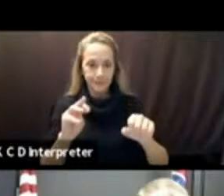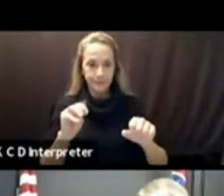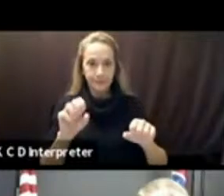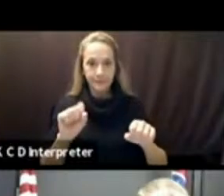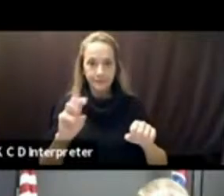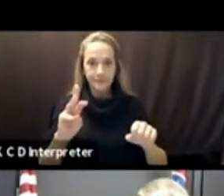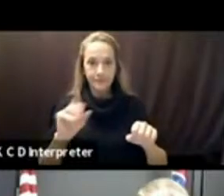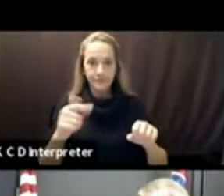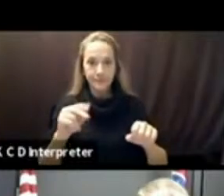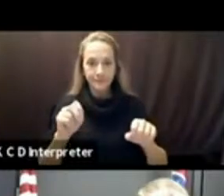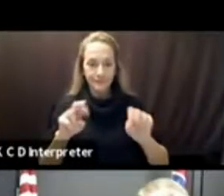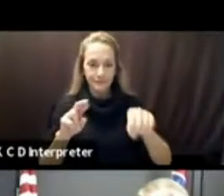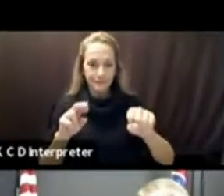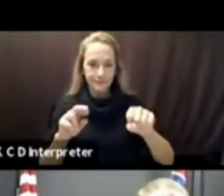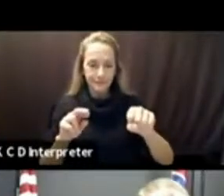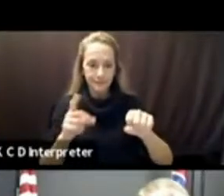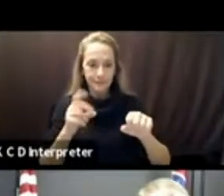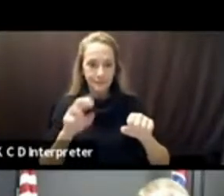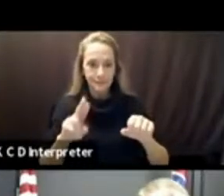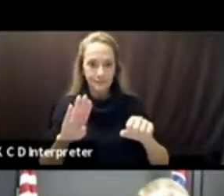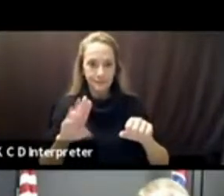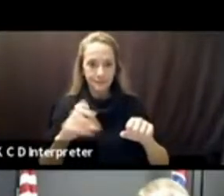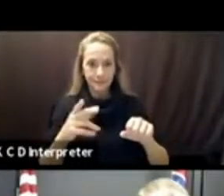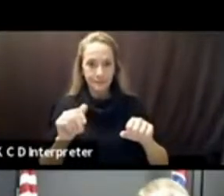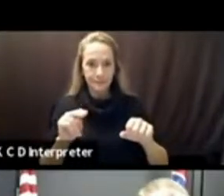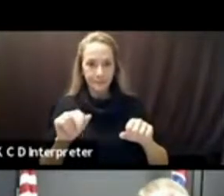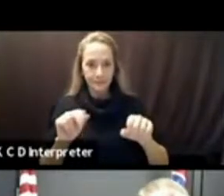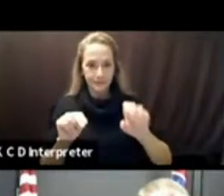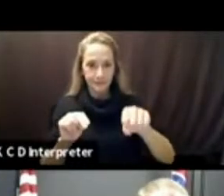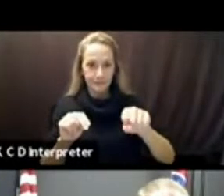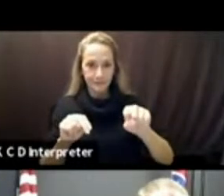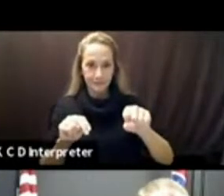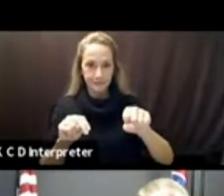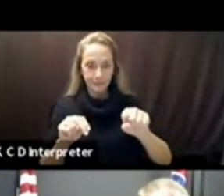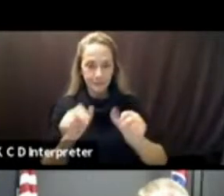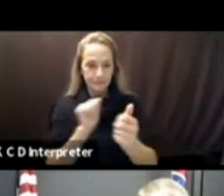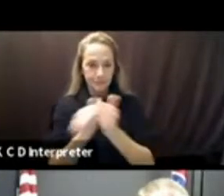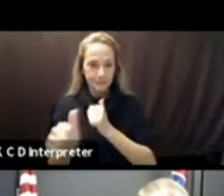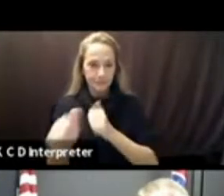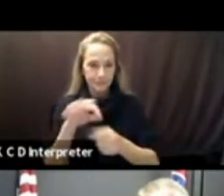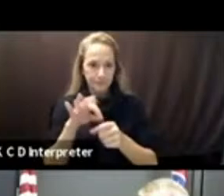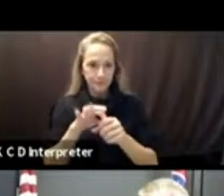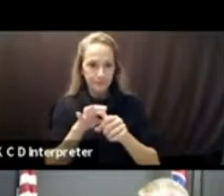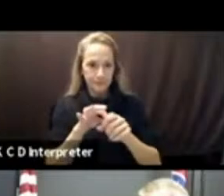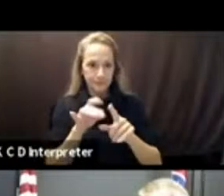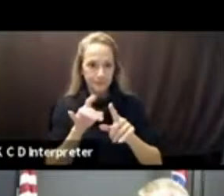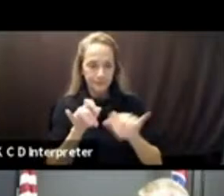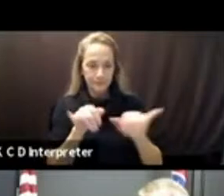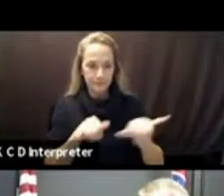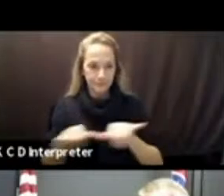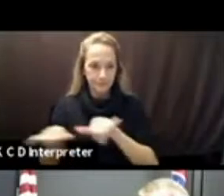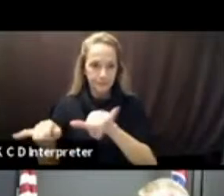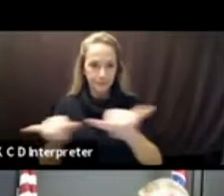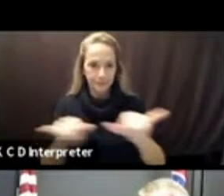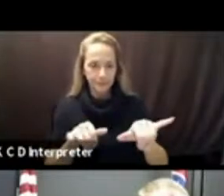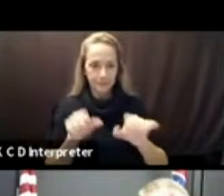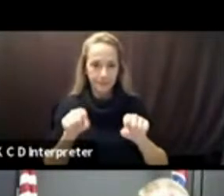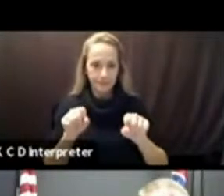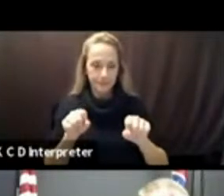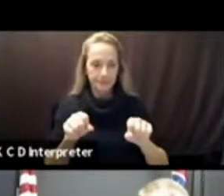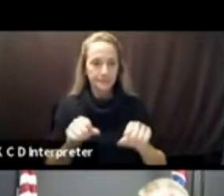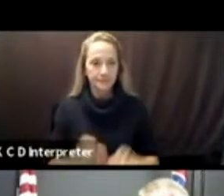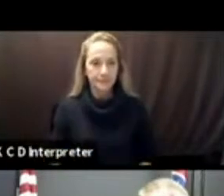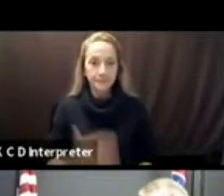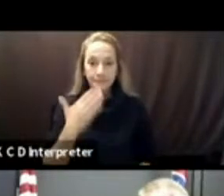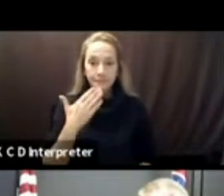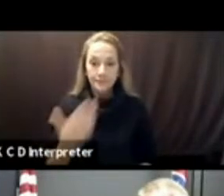Wagner, Yes. Dr. Buchanan. Yes. It passes unanimously. Thank you, Ms. Menifee.